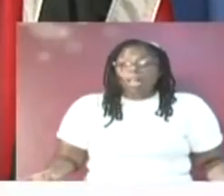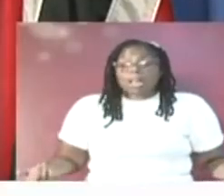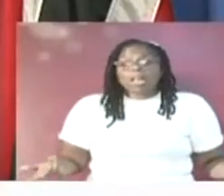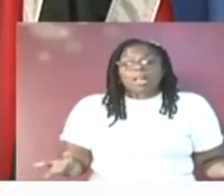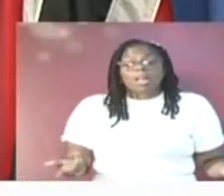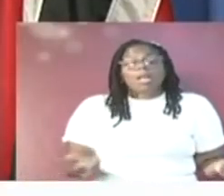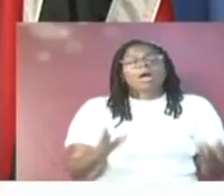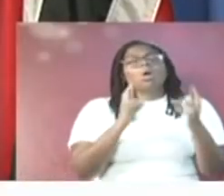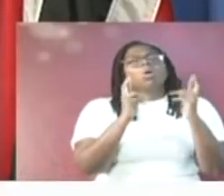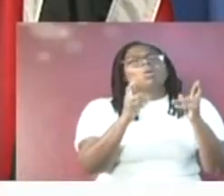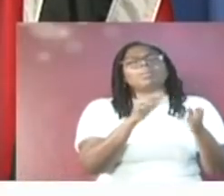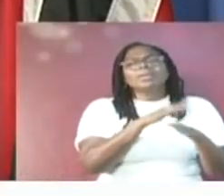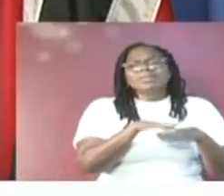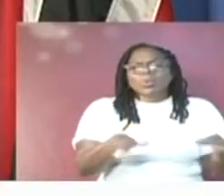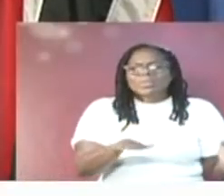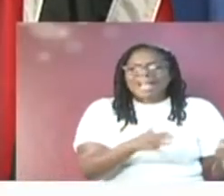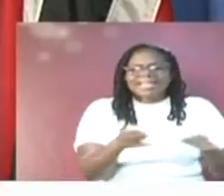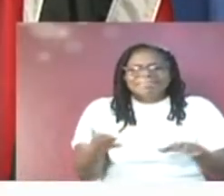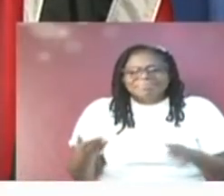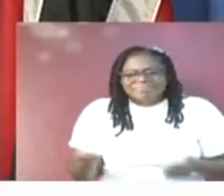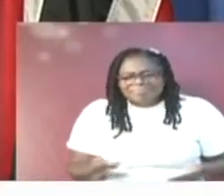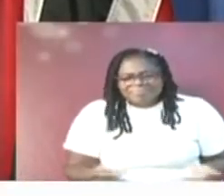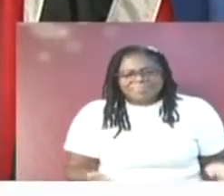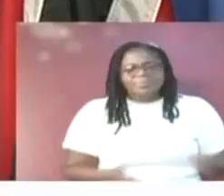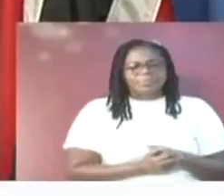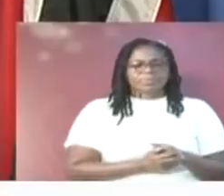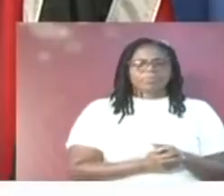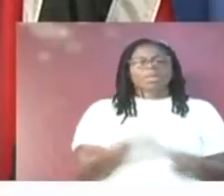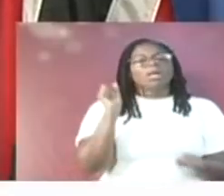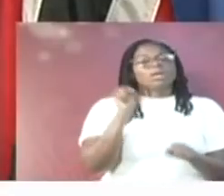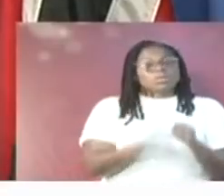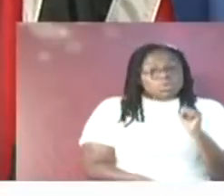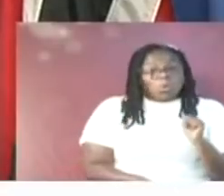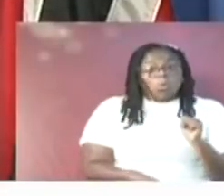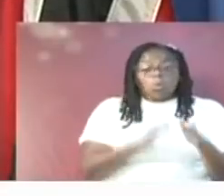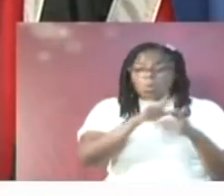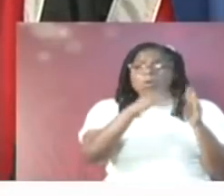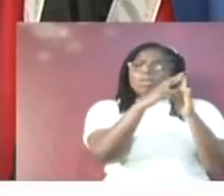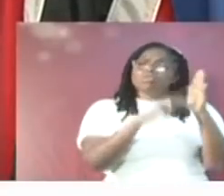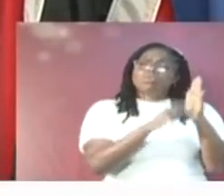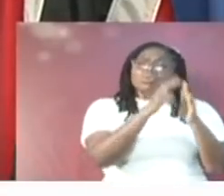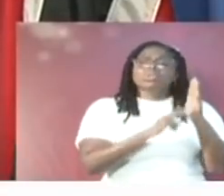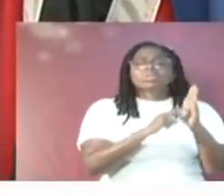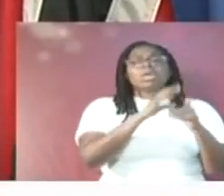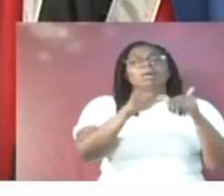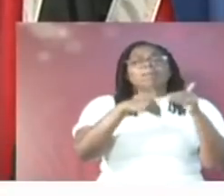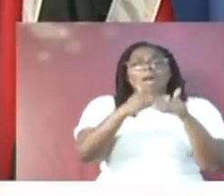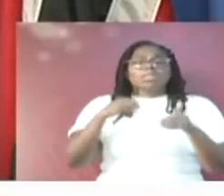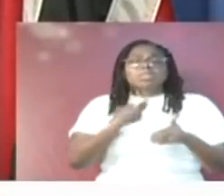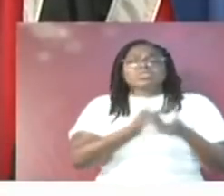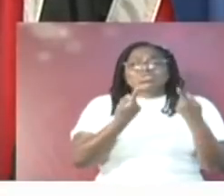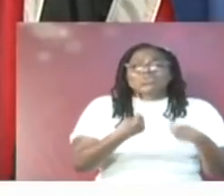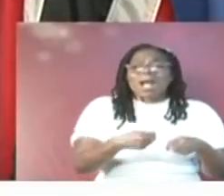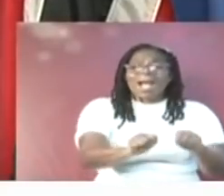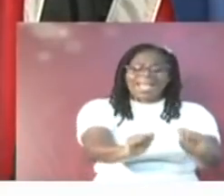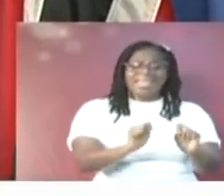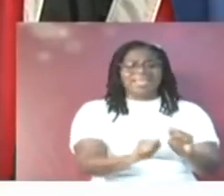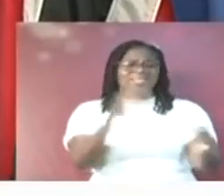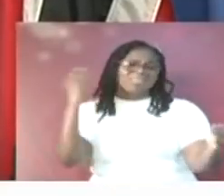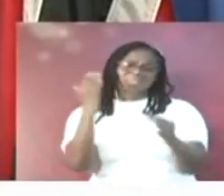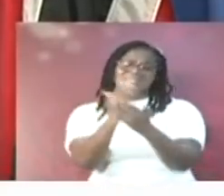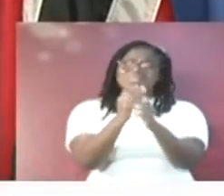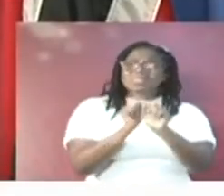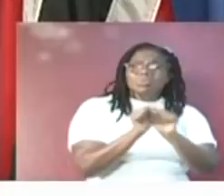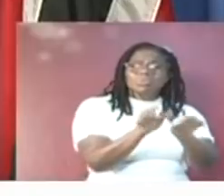are required to satisfy the need to respond to the virus, which is do not come out if